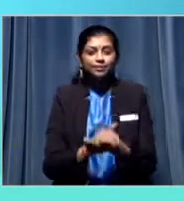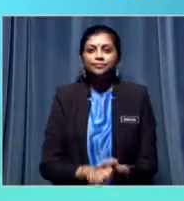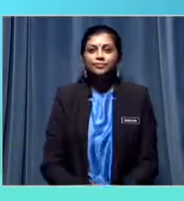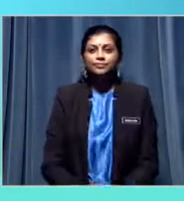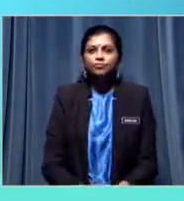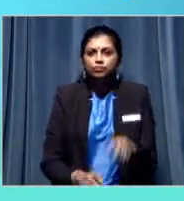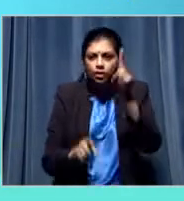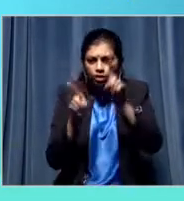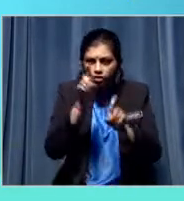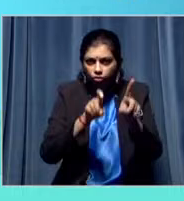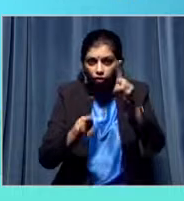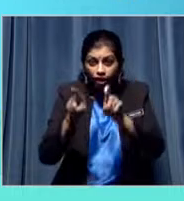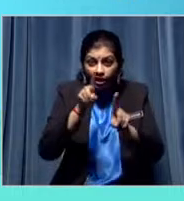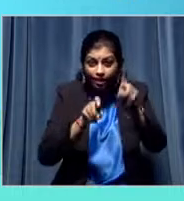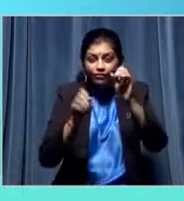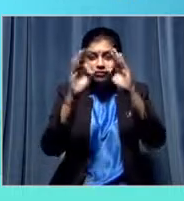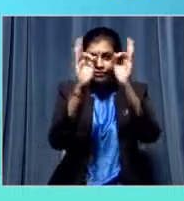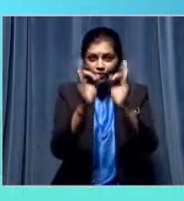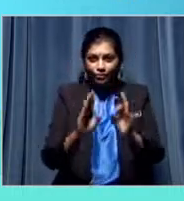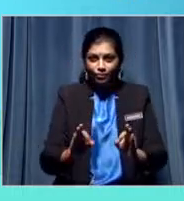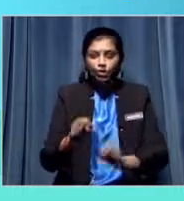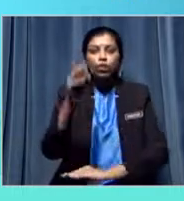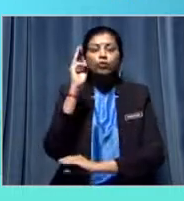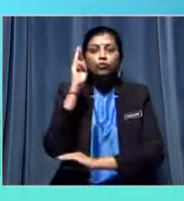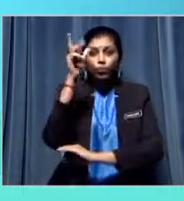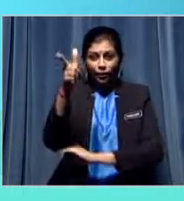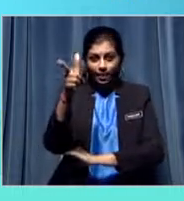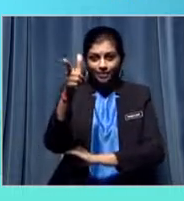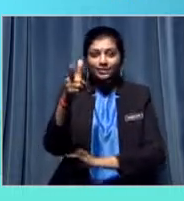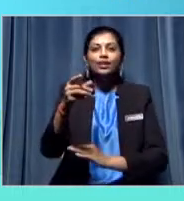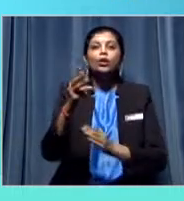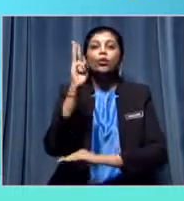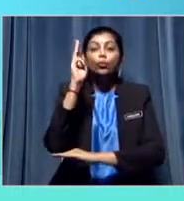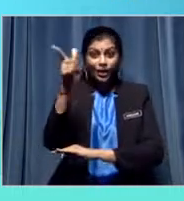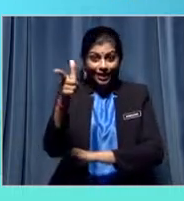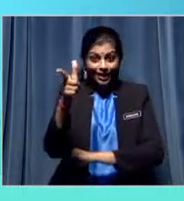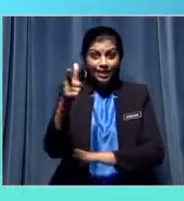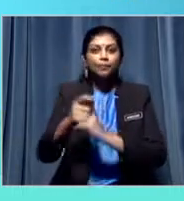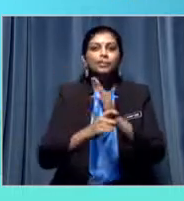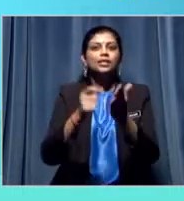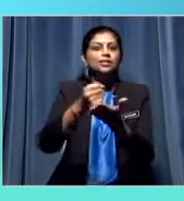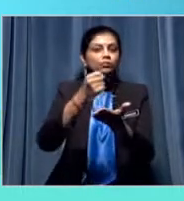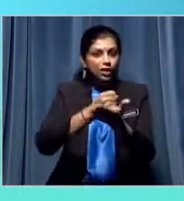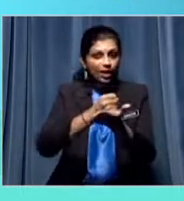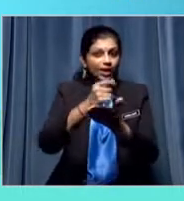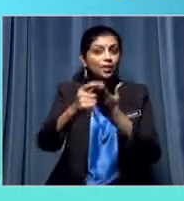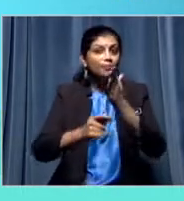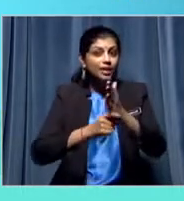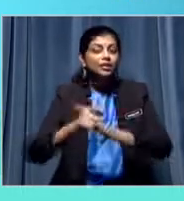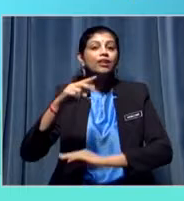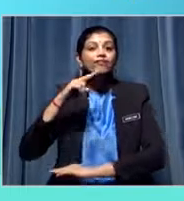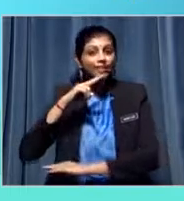the interrogative form of will plus subject plus verb also in base